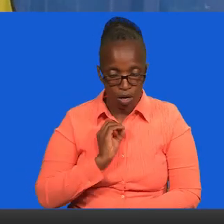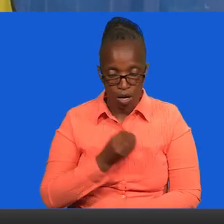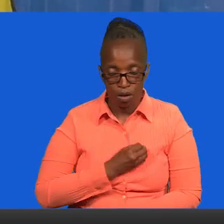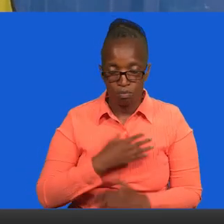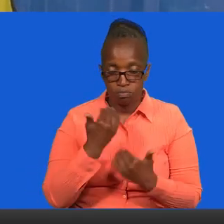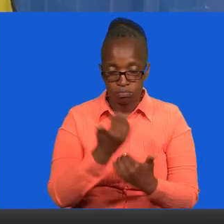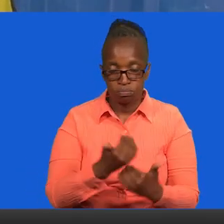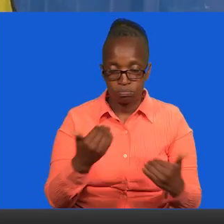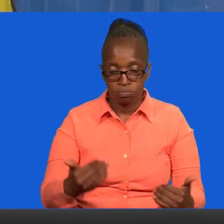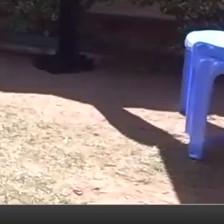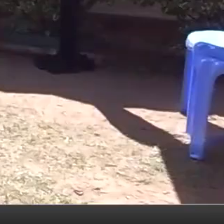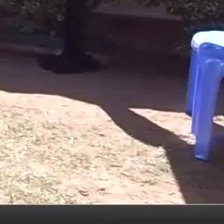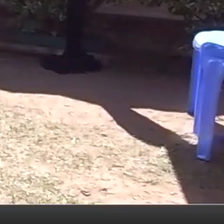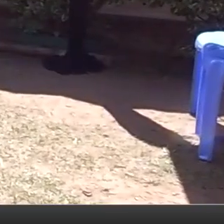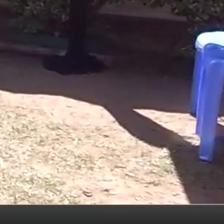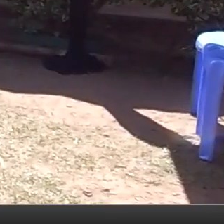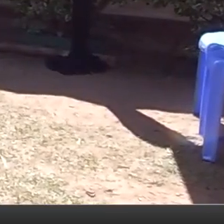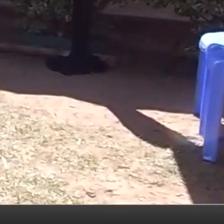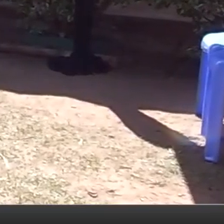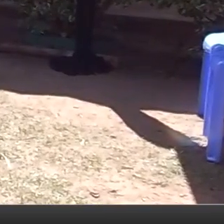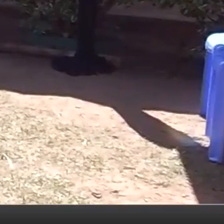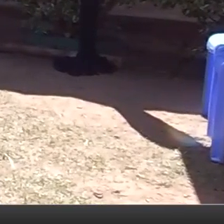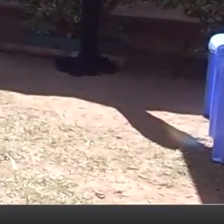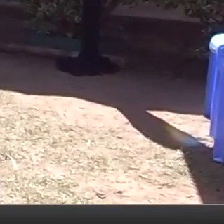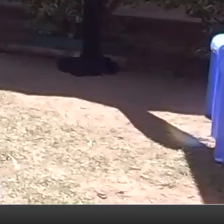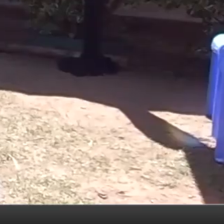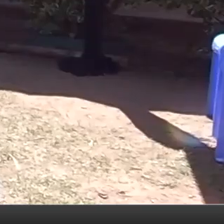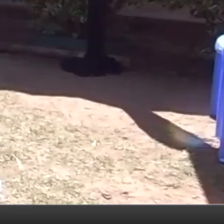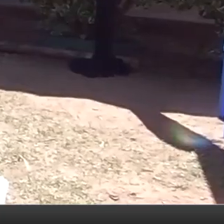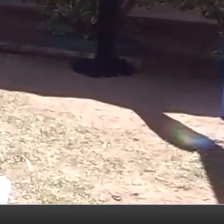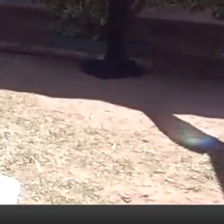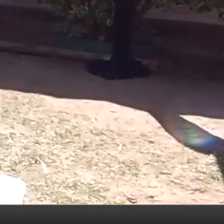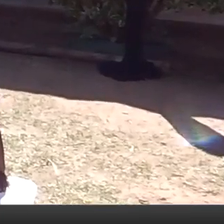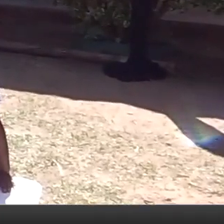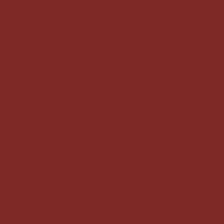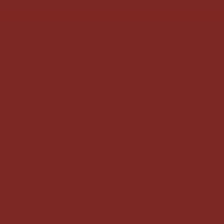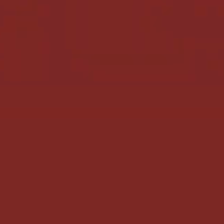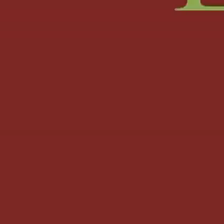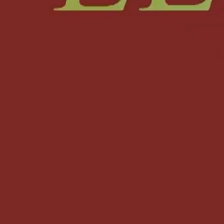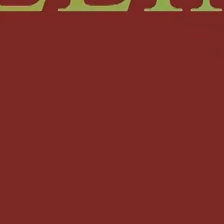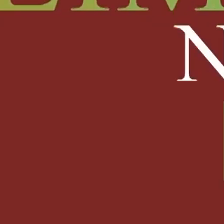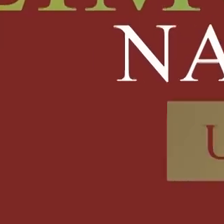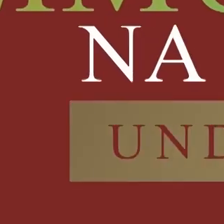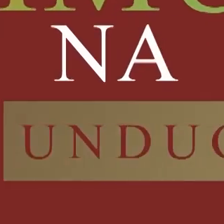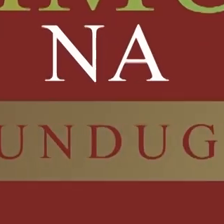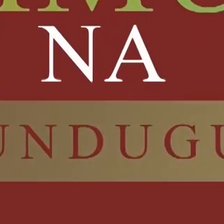kwa watoto wetu. Isaac Musyoka, makala Elimu na Ndugu.